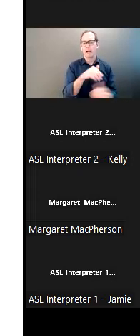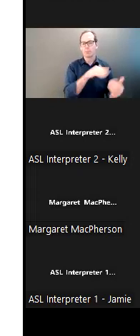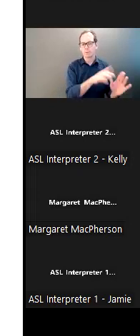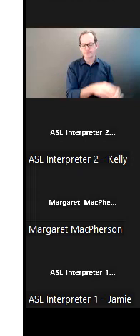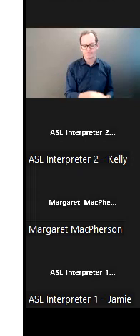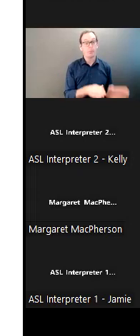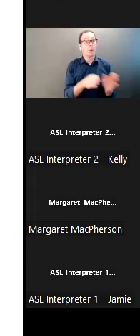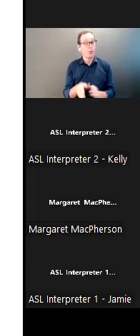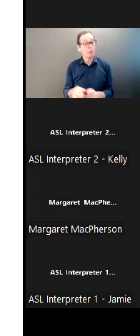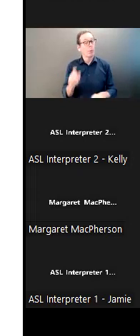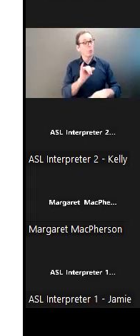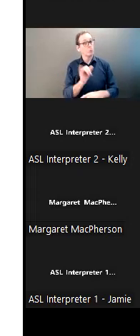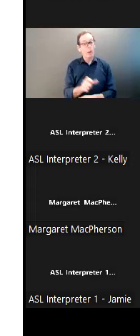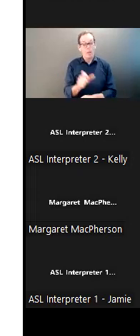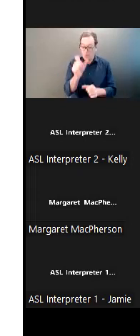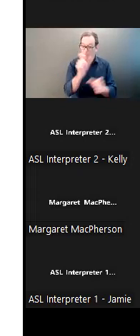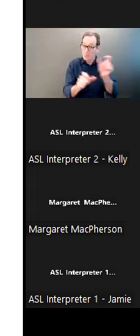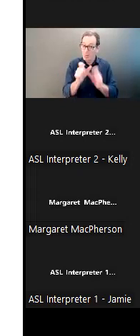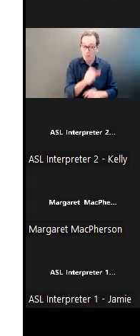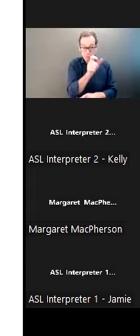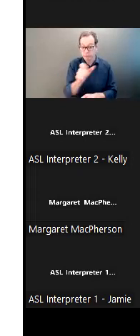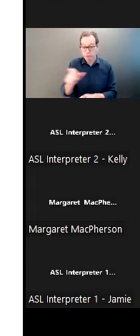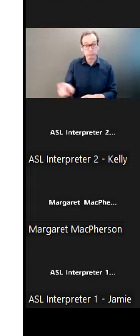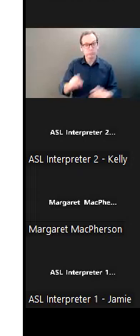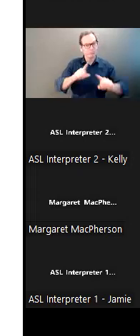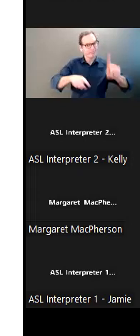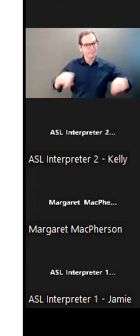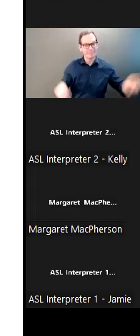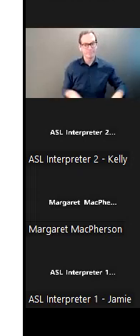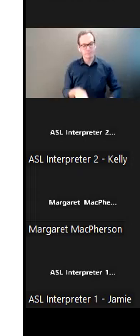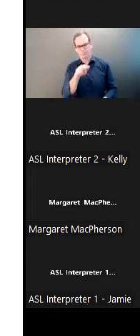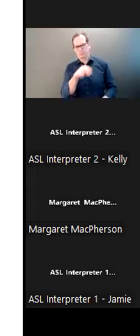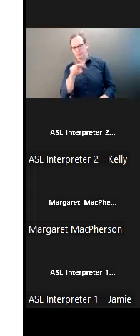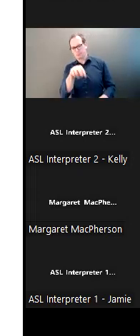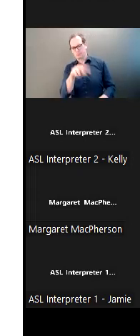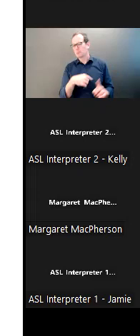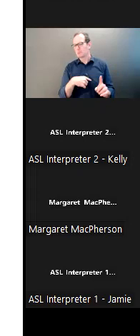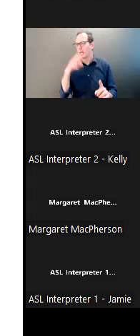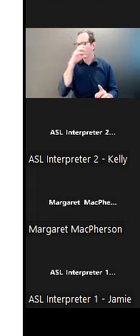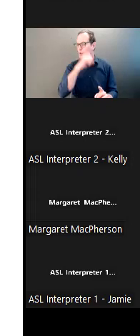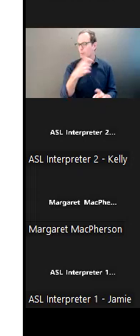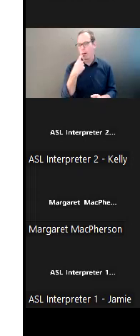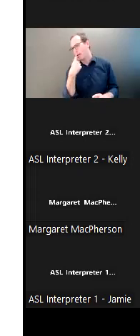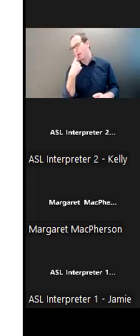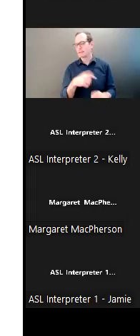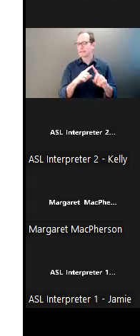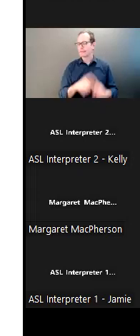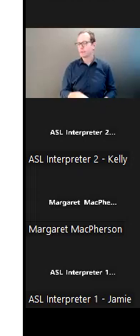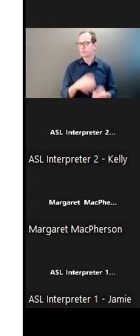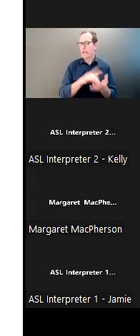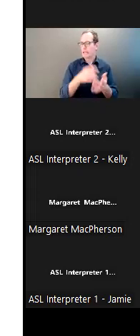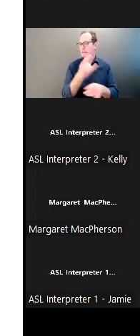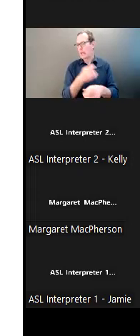ways. And in some cases, we assume that people are using substances even when they're not. We assume that people are faking their pain to